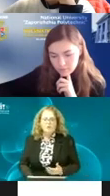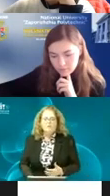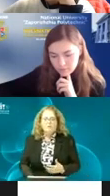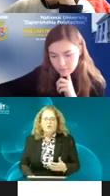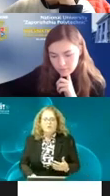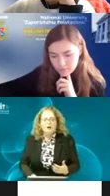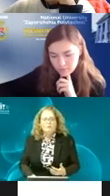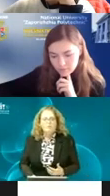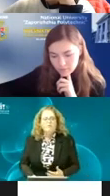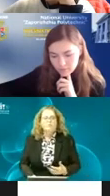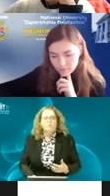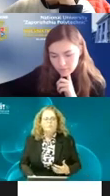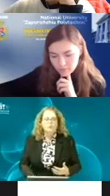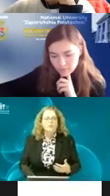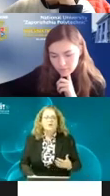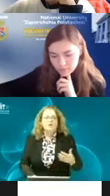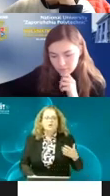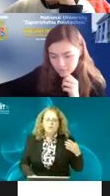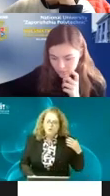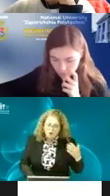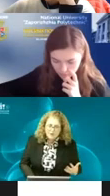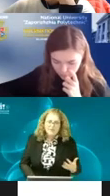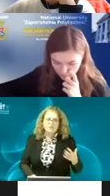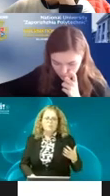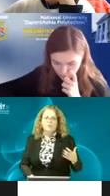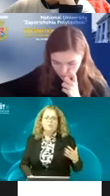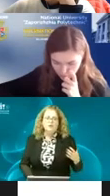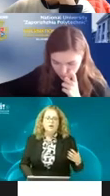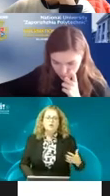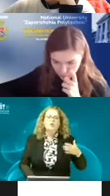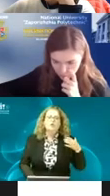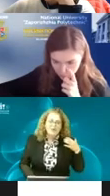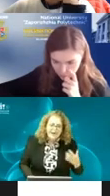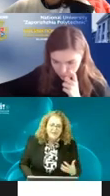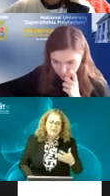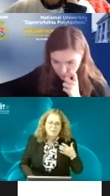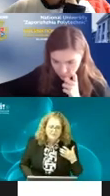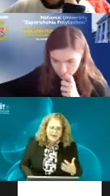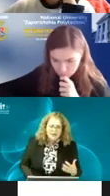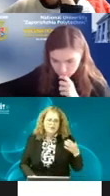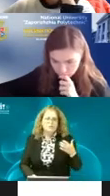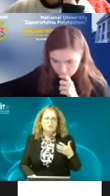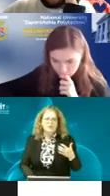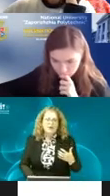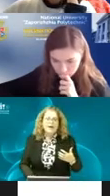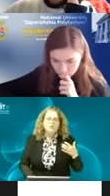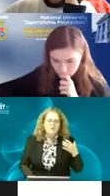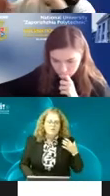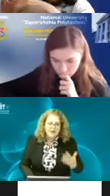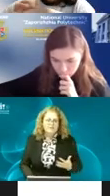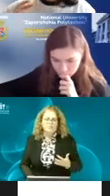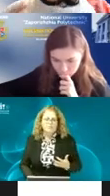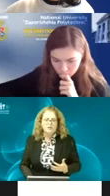we talk about the move from computing to cognitive computing, to creative and productive computing, and